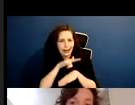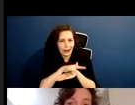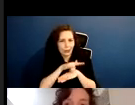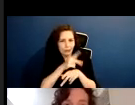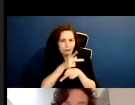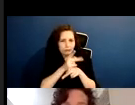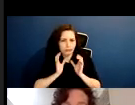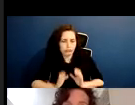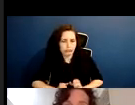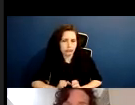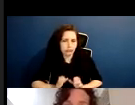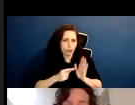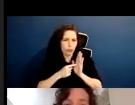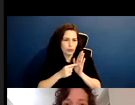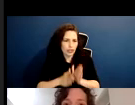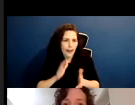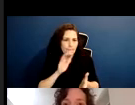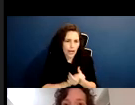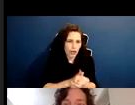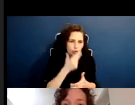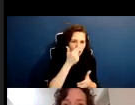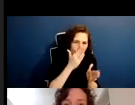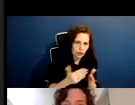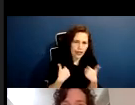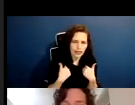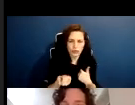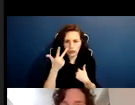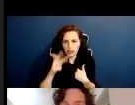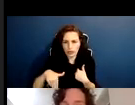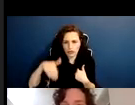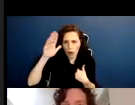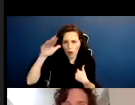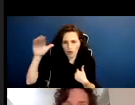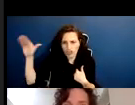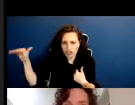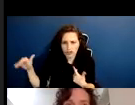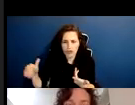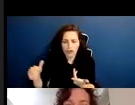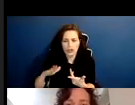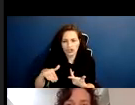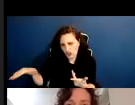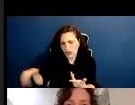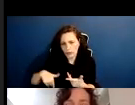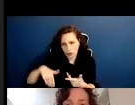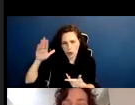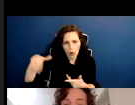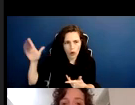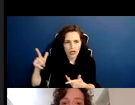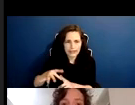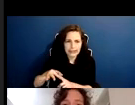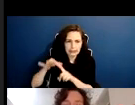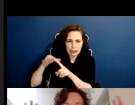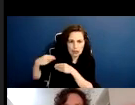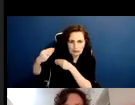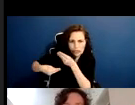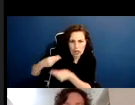She has 3 children and she has a special inheritance. And we are identifying her father. He was the leader of the Kenyan independence. So we're